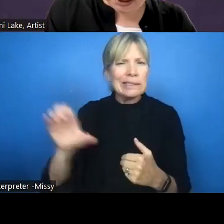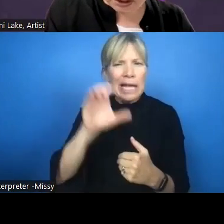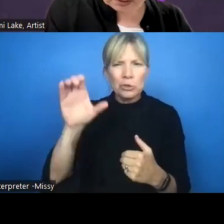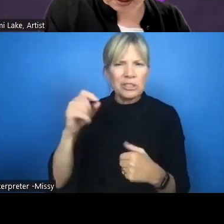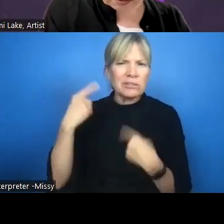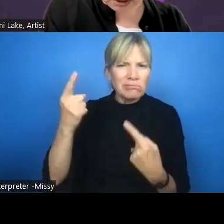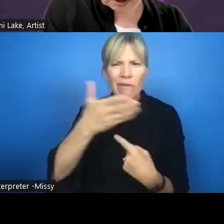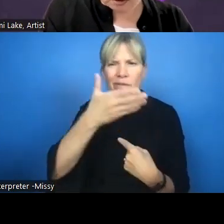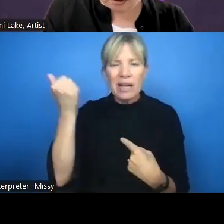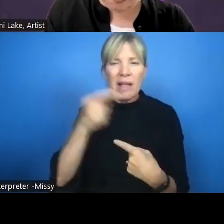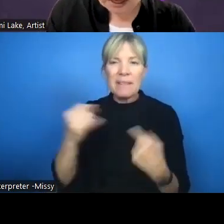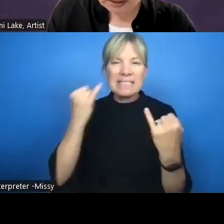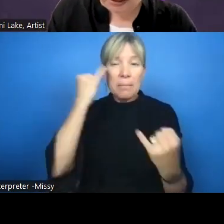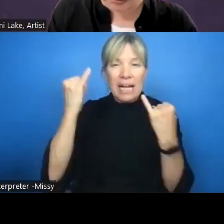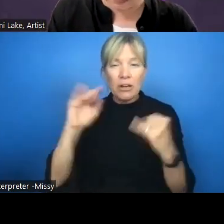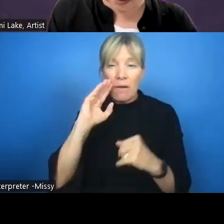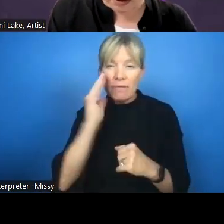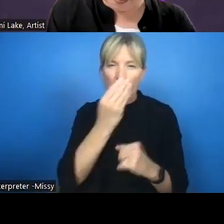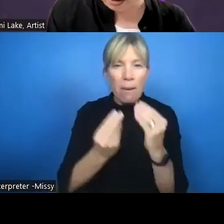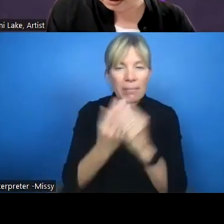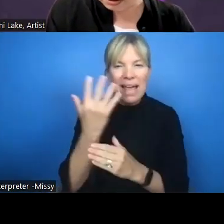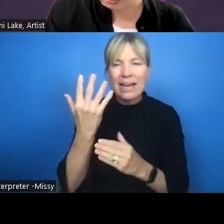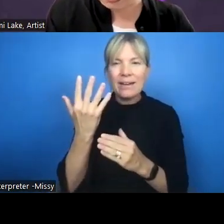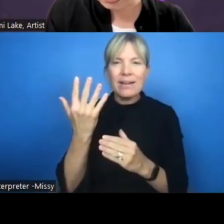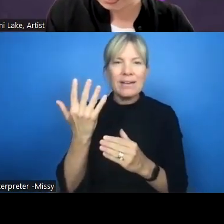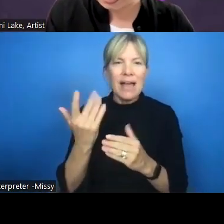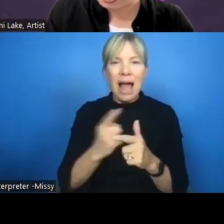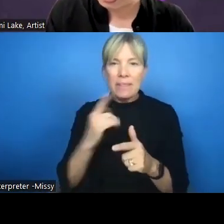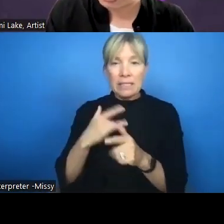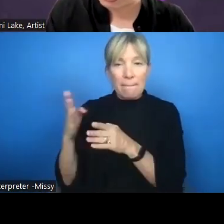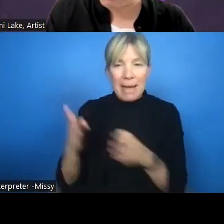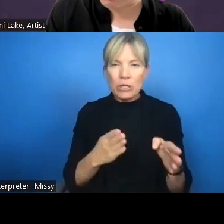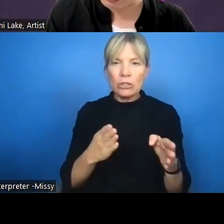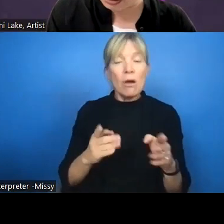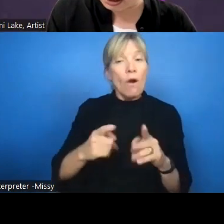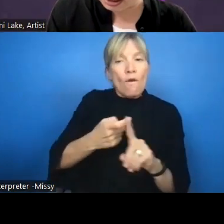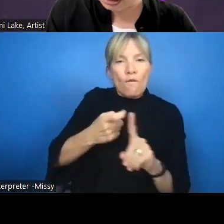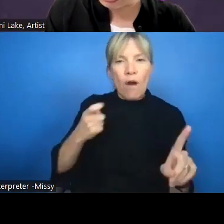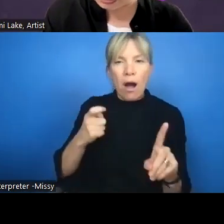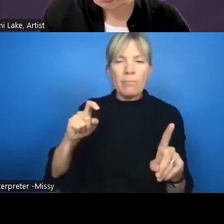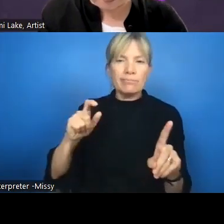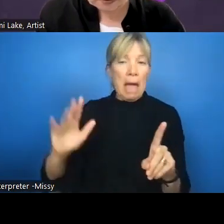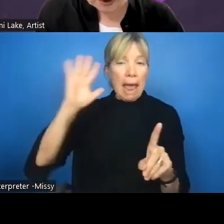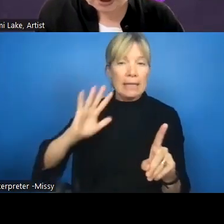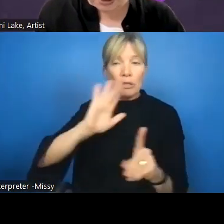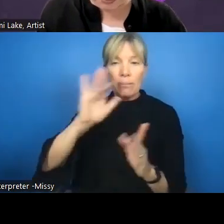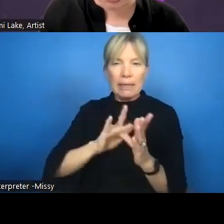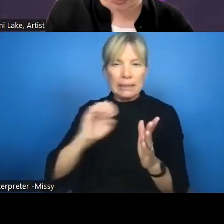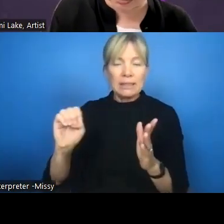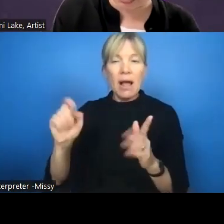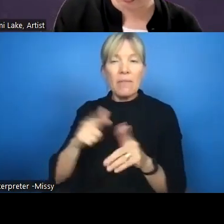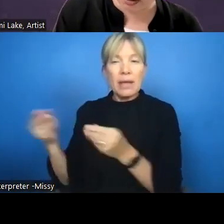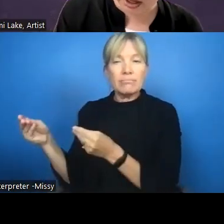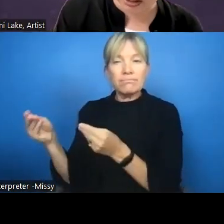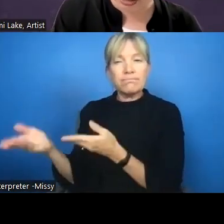this imaginary flower or plants and then flower patterns originated in the ancient Middle East, then traveled to the ancient